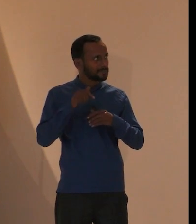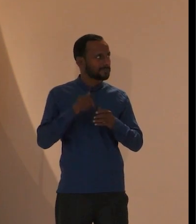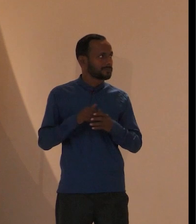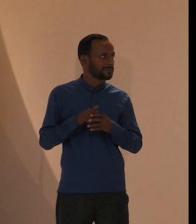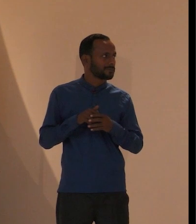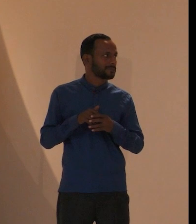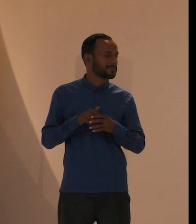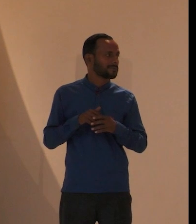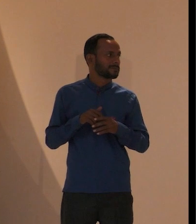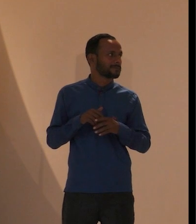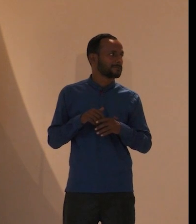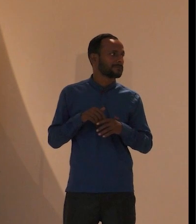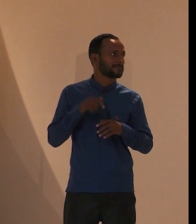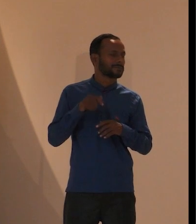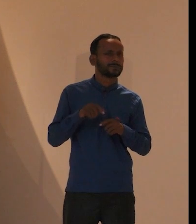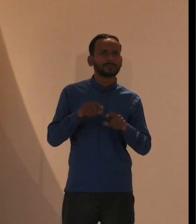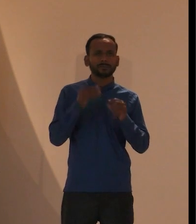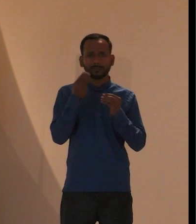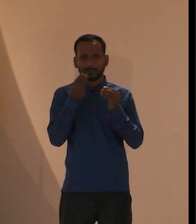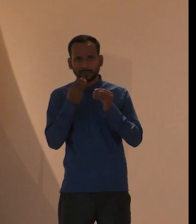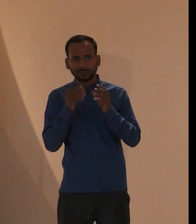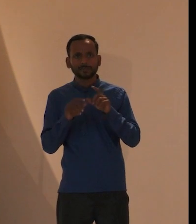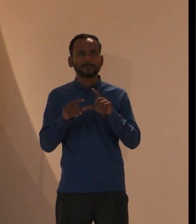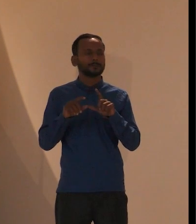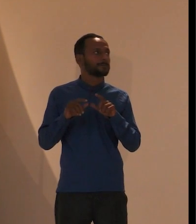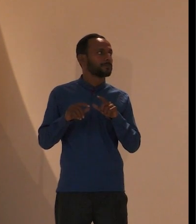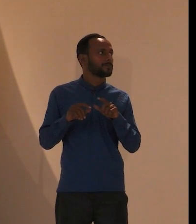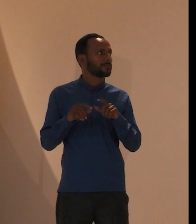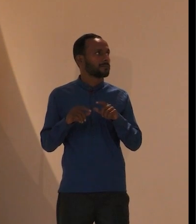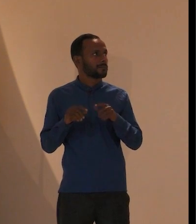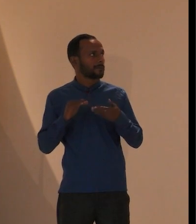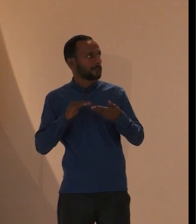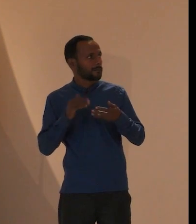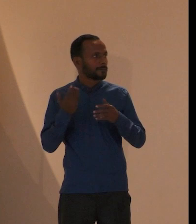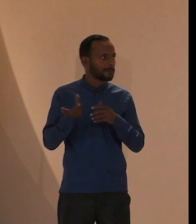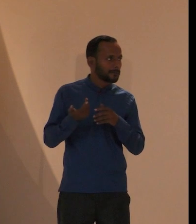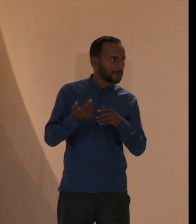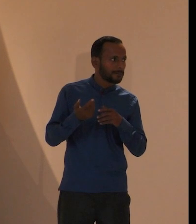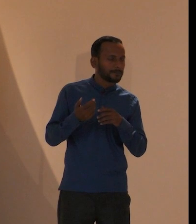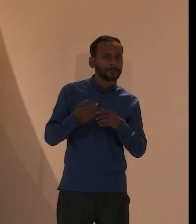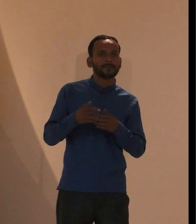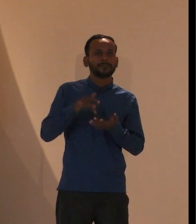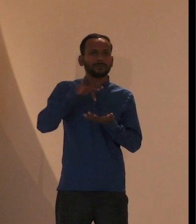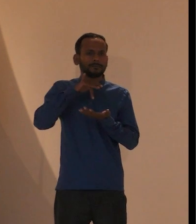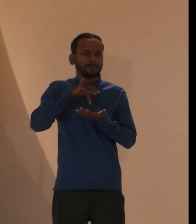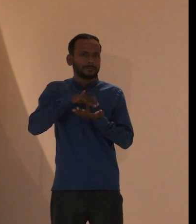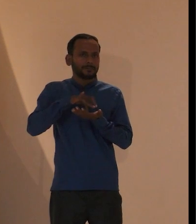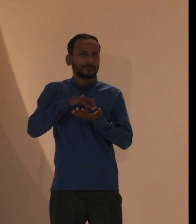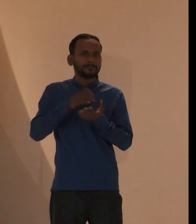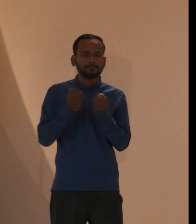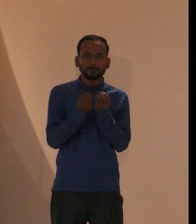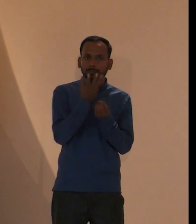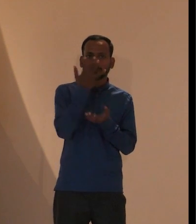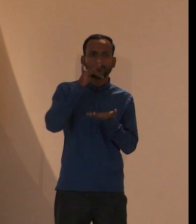It's a very small ivory image of the Virgin Mary draped in a sari, standing on a lotus.